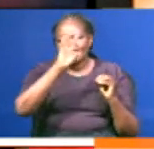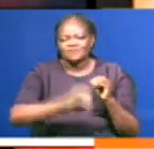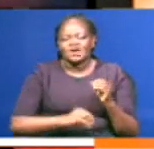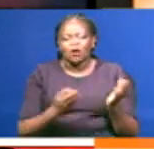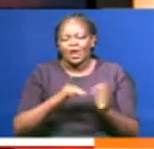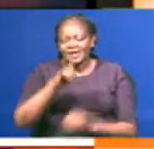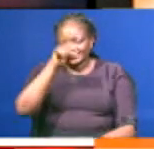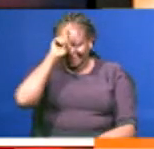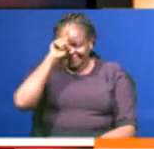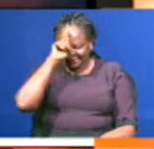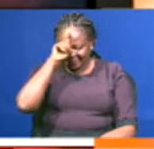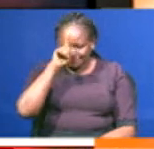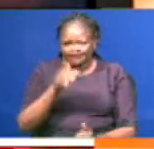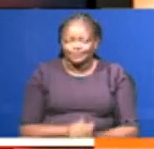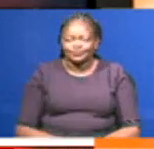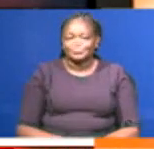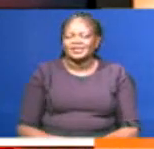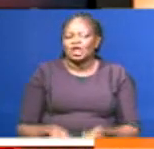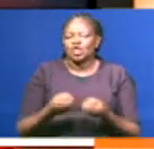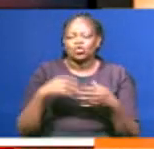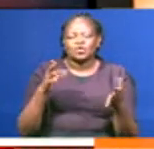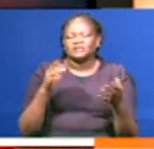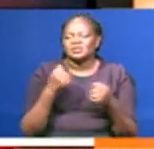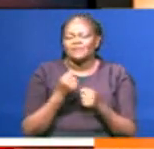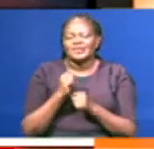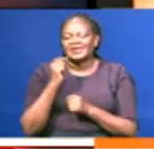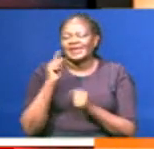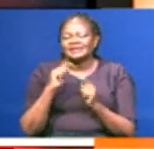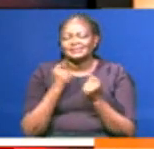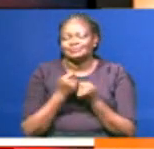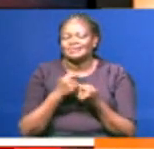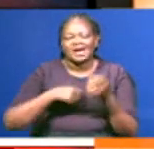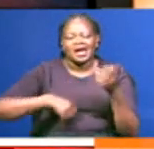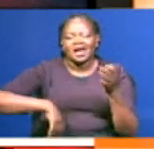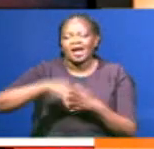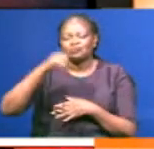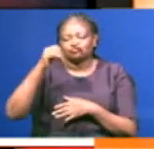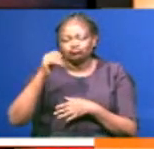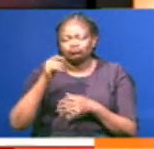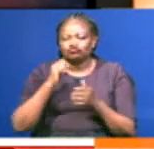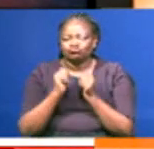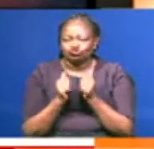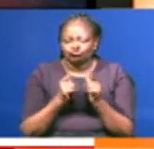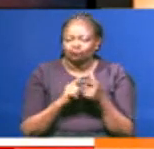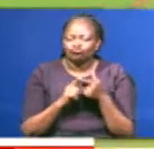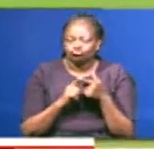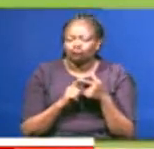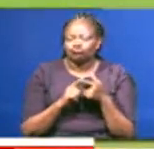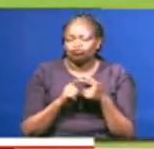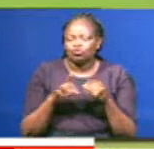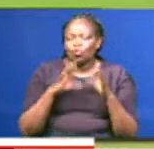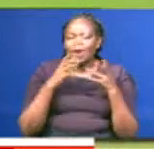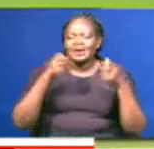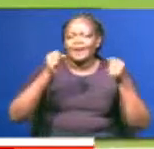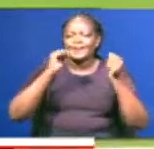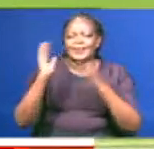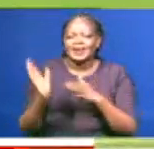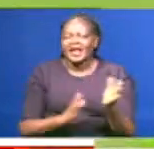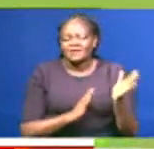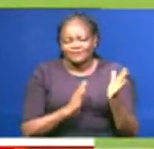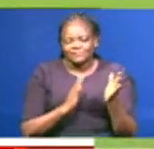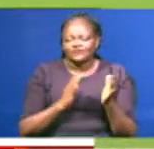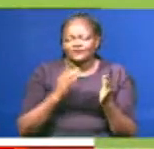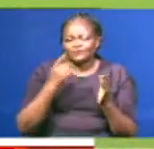successive losses have knocked the Kenyan team out of contention for a place in the Hockey Junior World Cup scheduled for Chile in